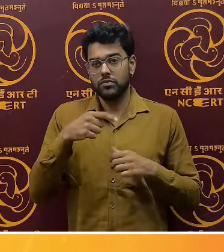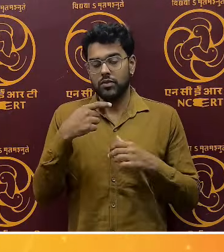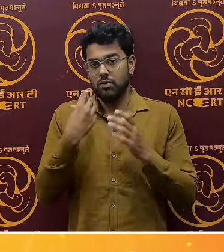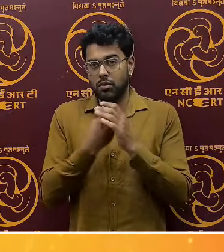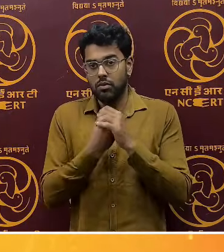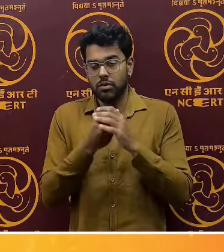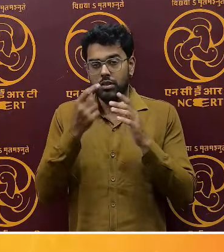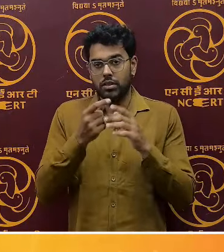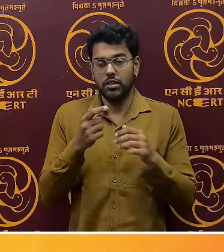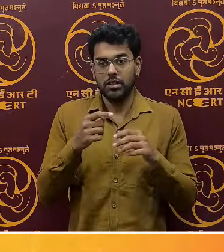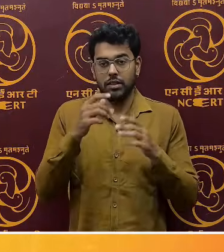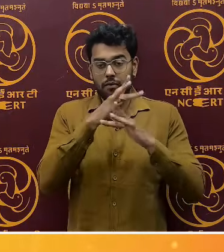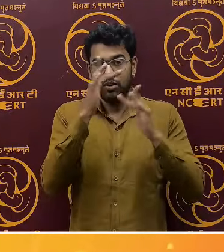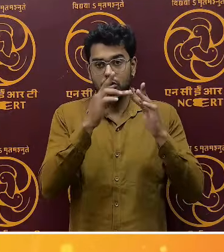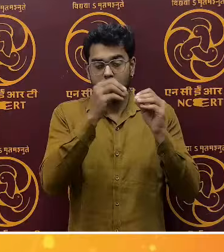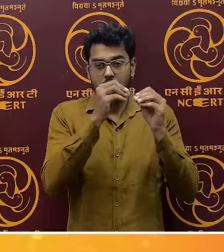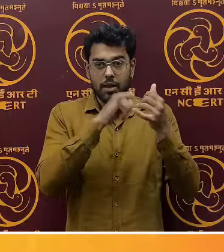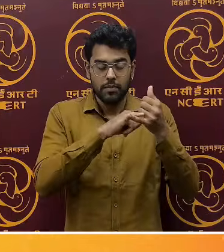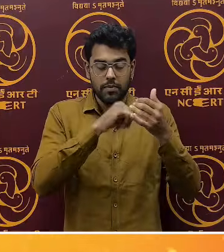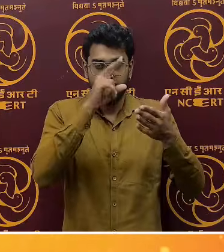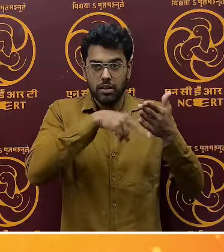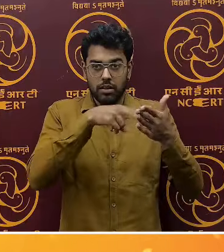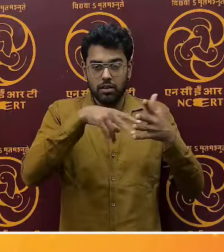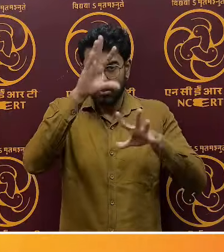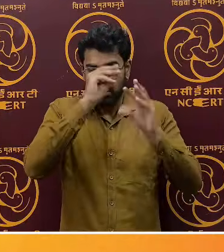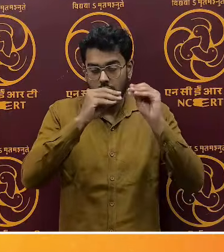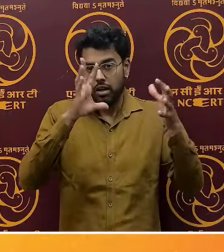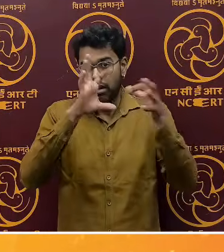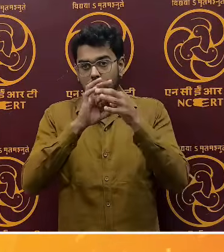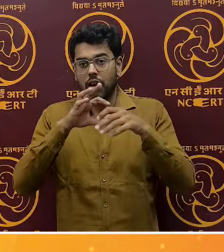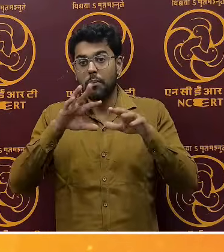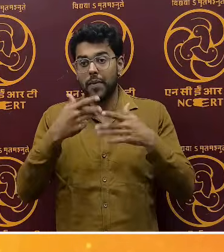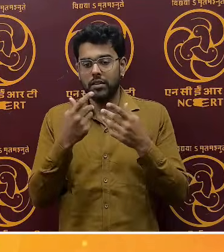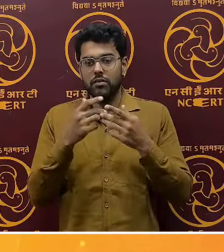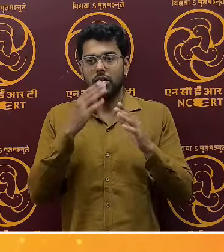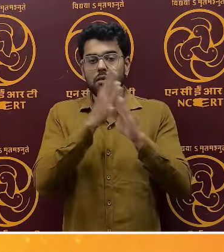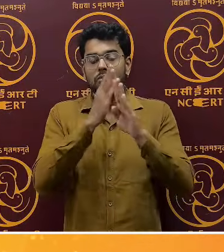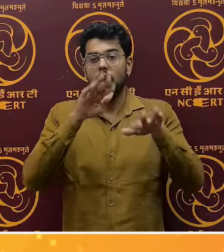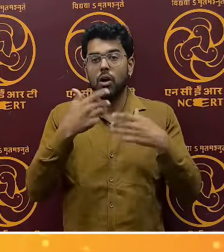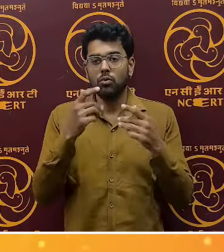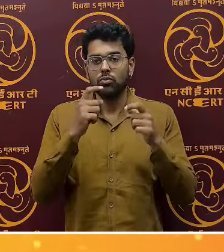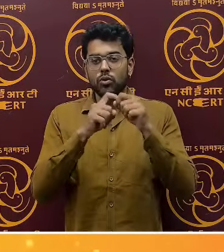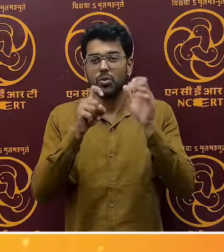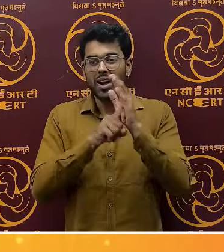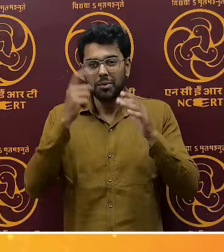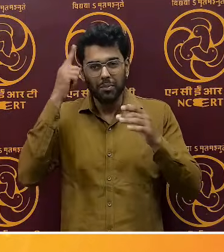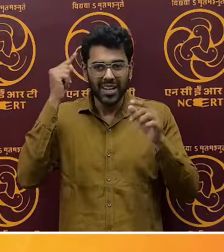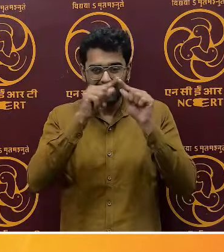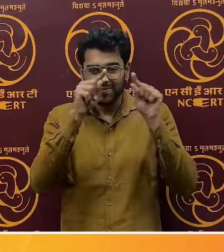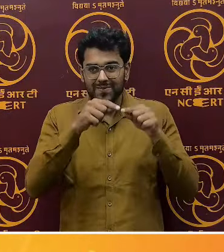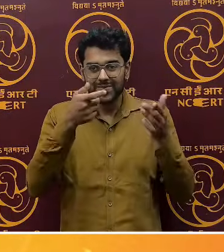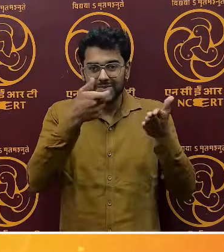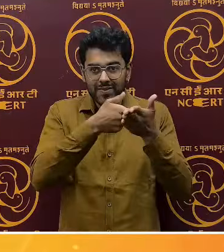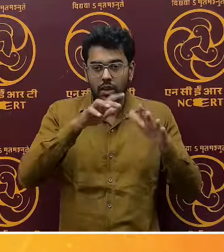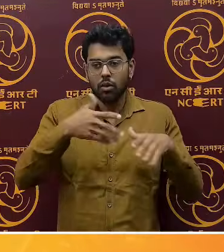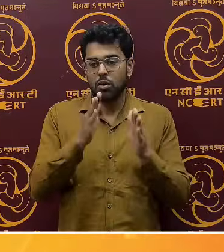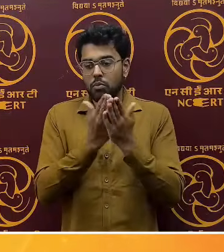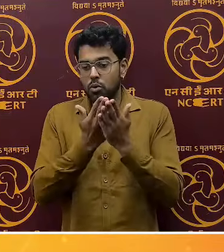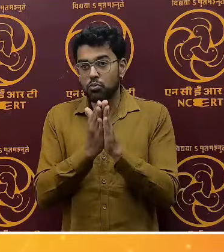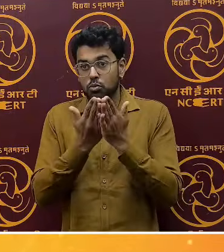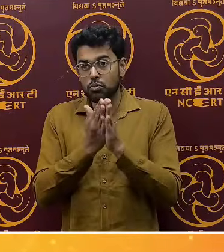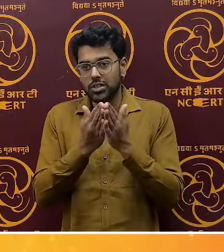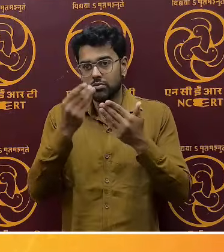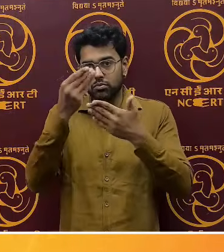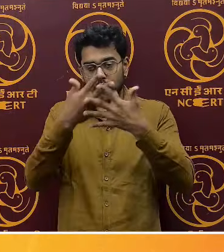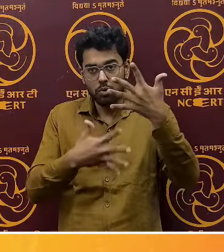can be on the virtual lab just through scanning a QR code, and the other thing that you have the now textbook section